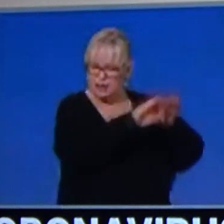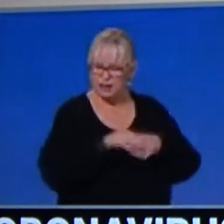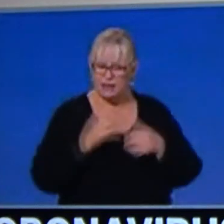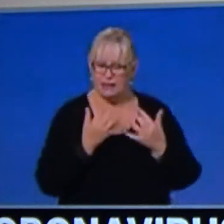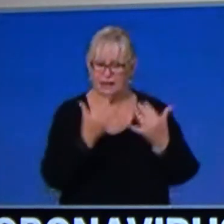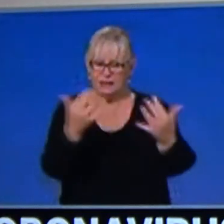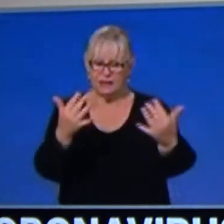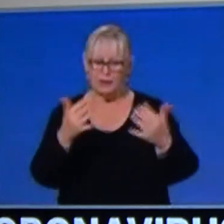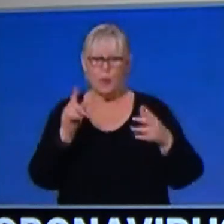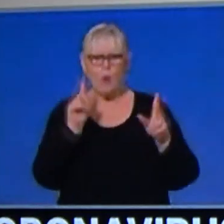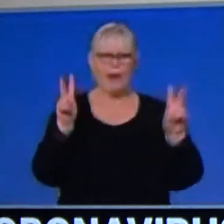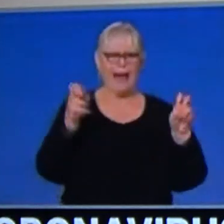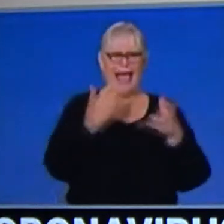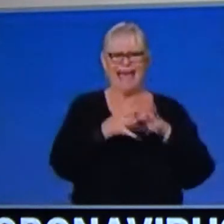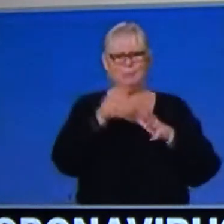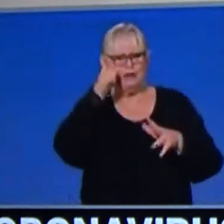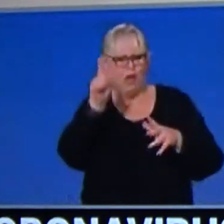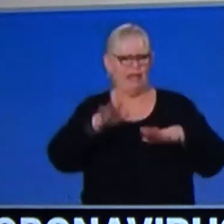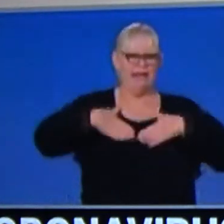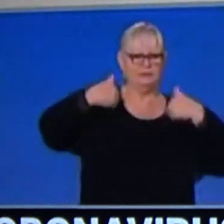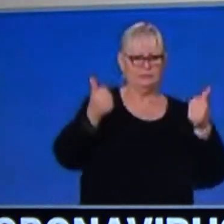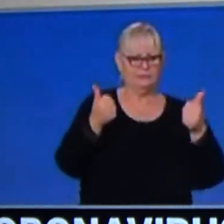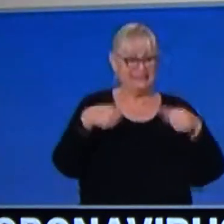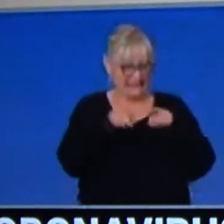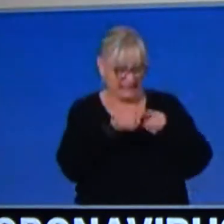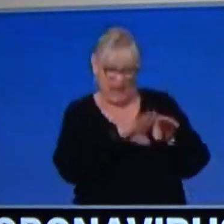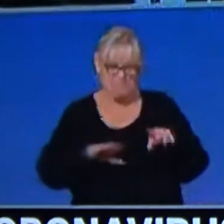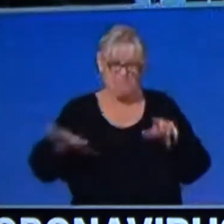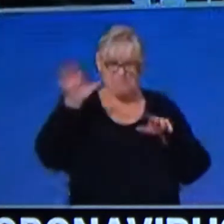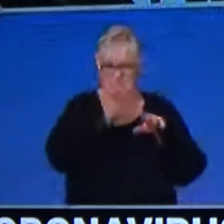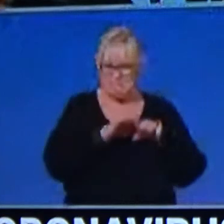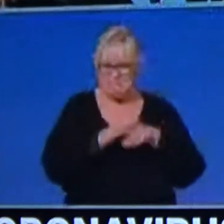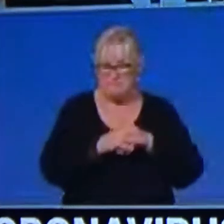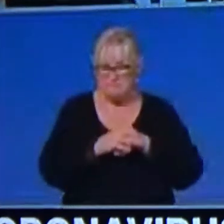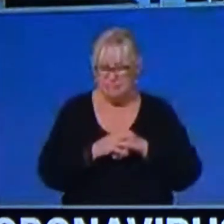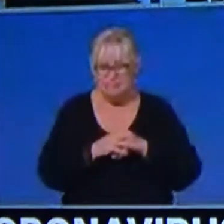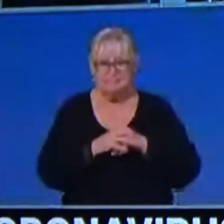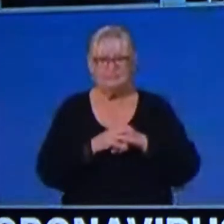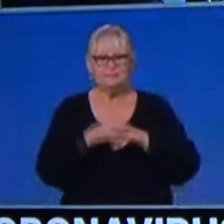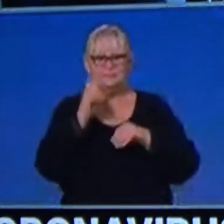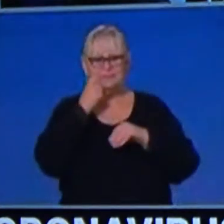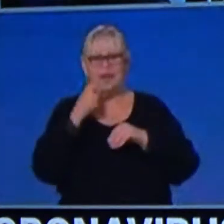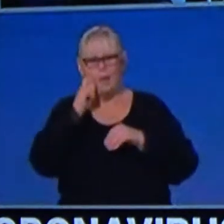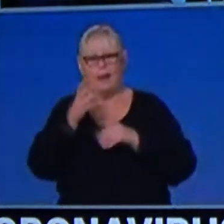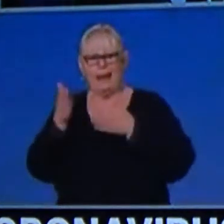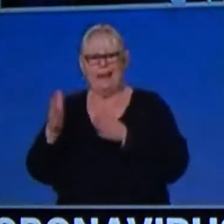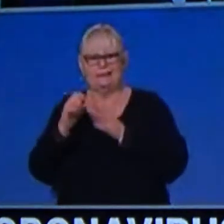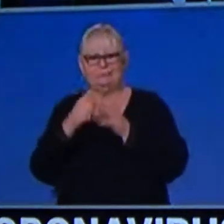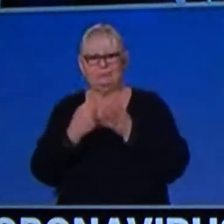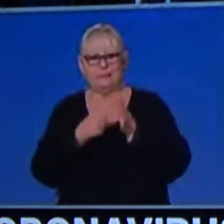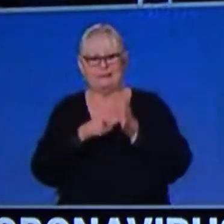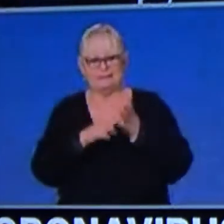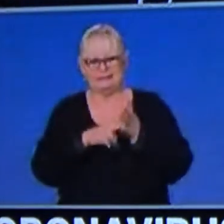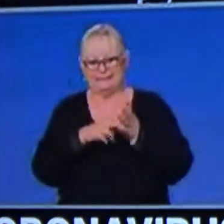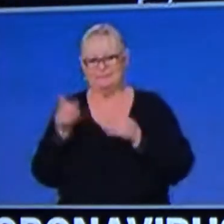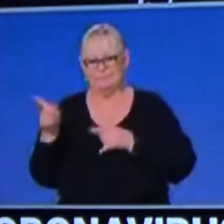considered recovered? Is that being applied by every state and territory? I'll let Brendan deal with both of them, actually, because that was the intention. Yeah, so I